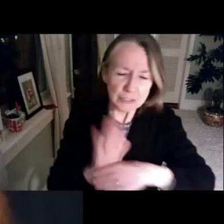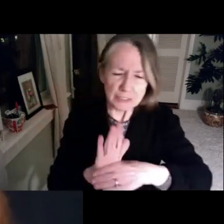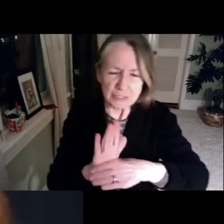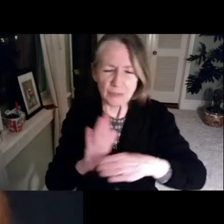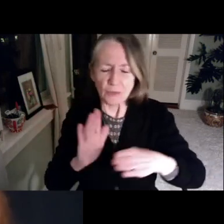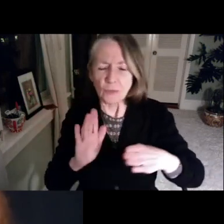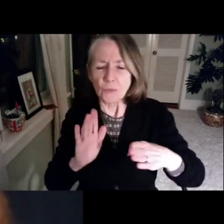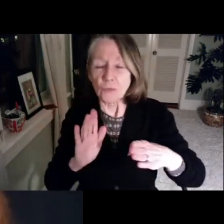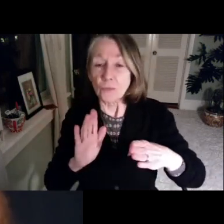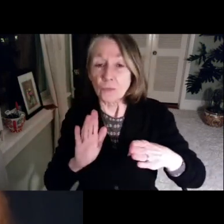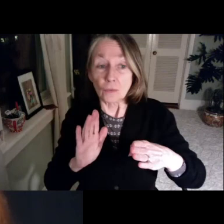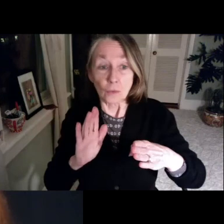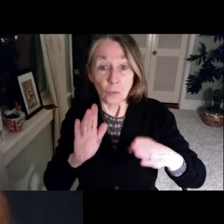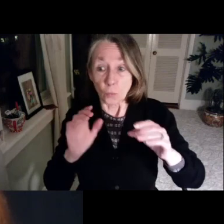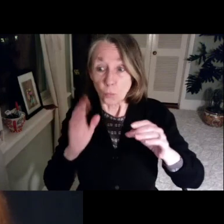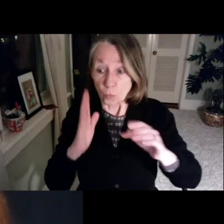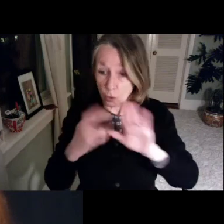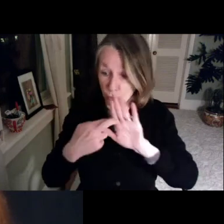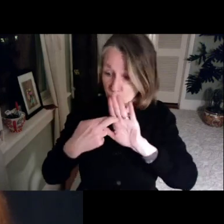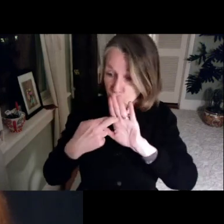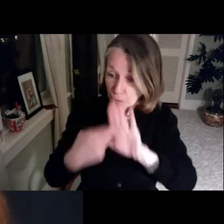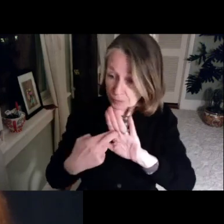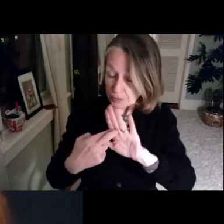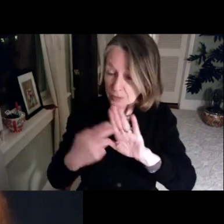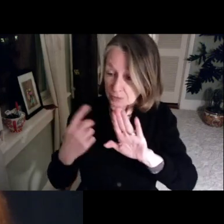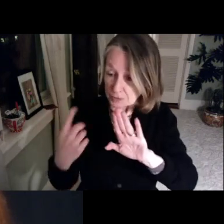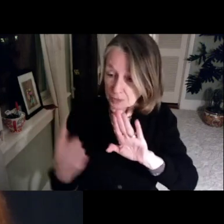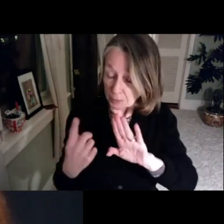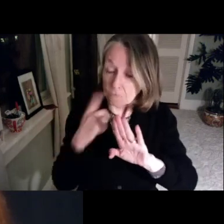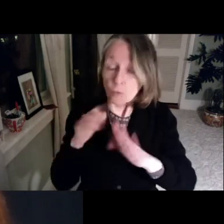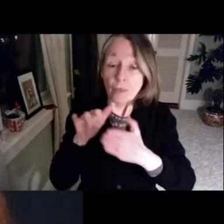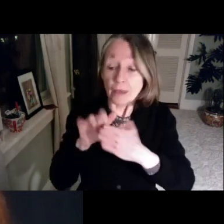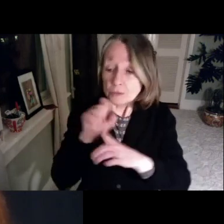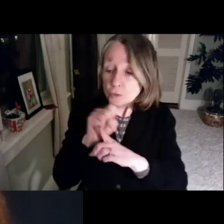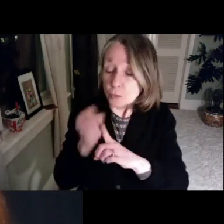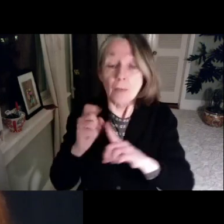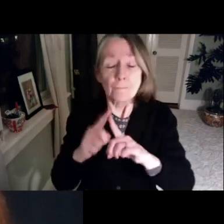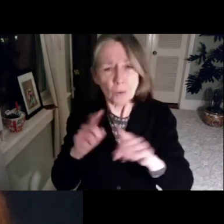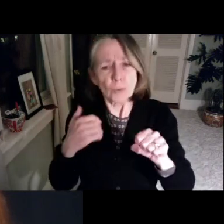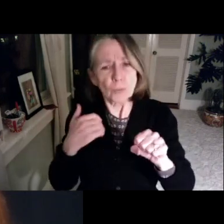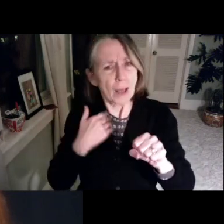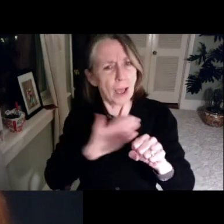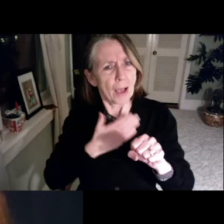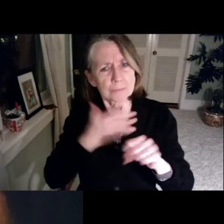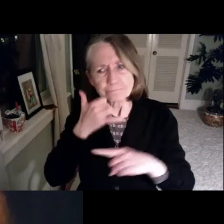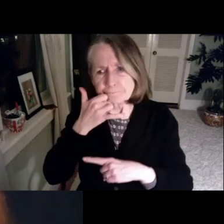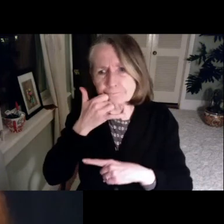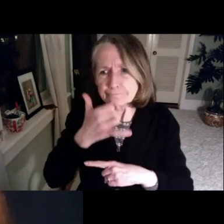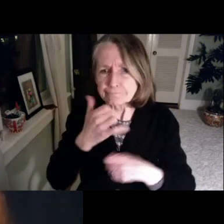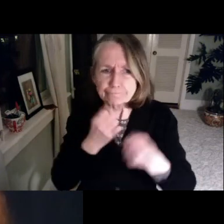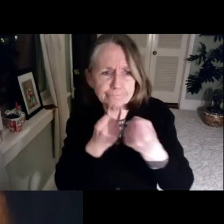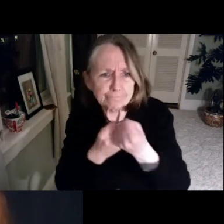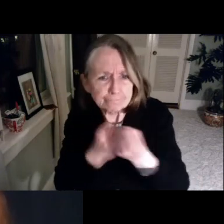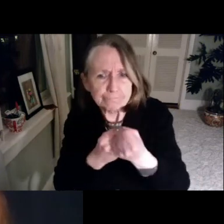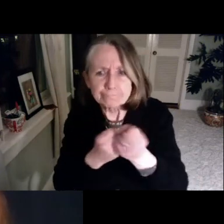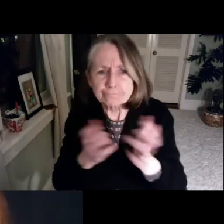necessarily represent somebody in a case on that, but we would happy to provide them with information,